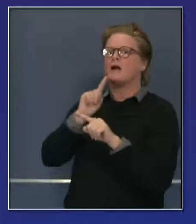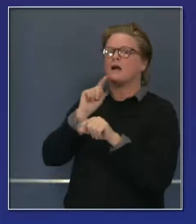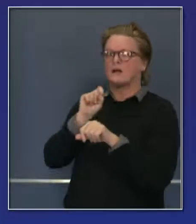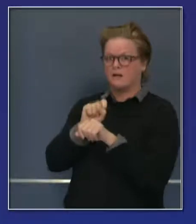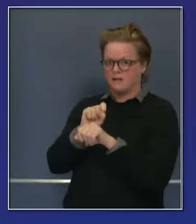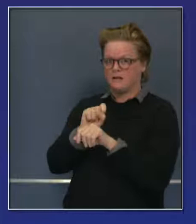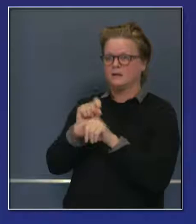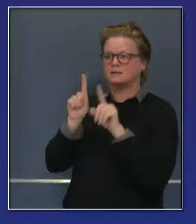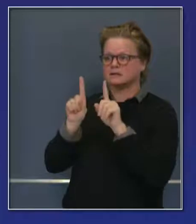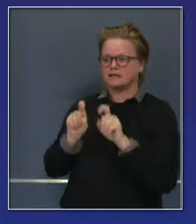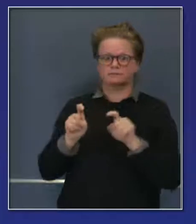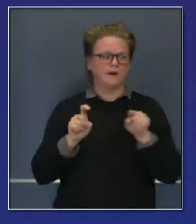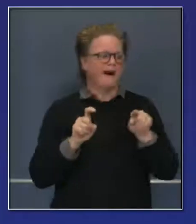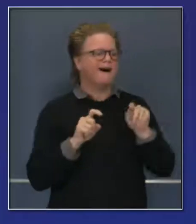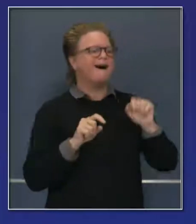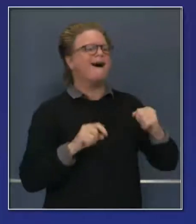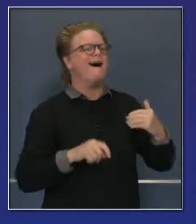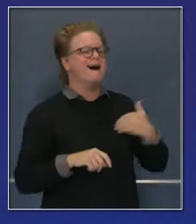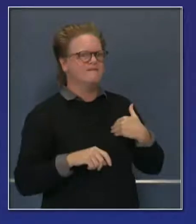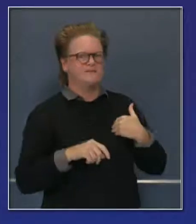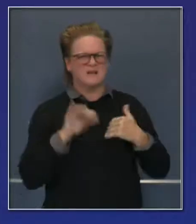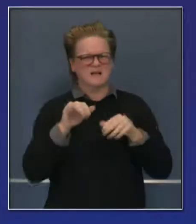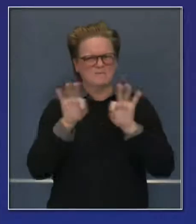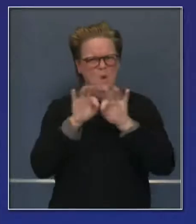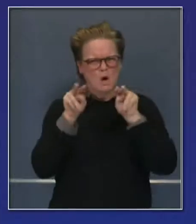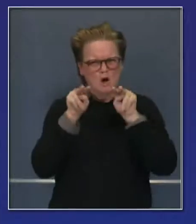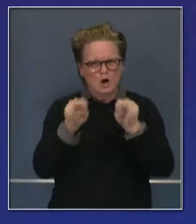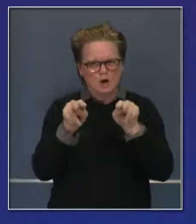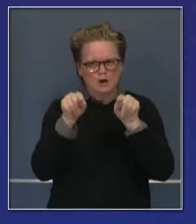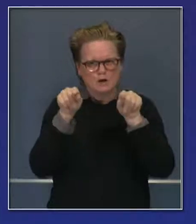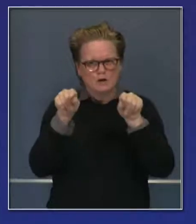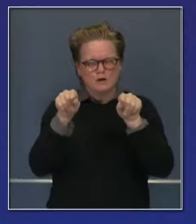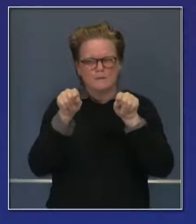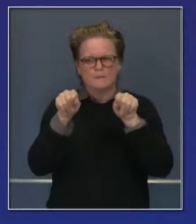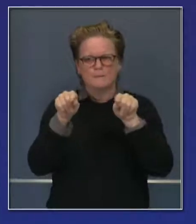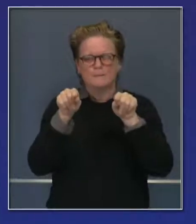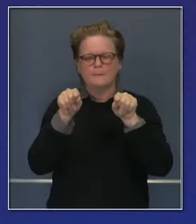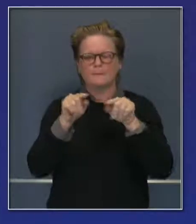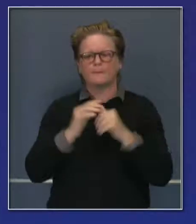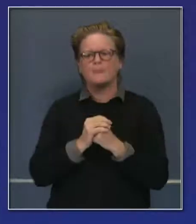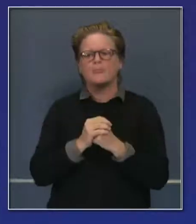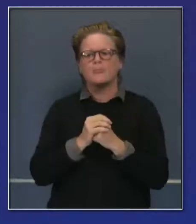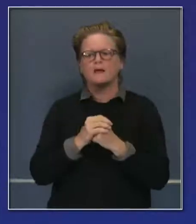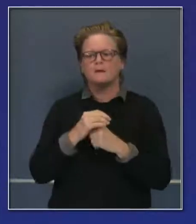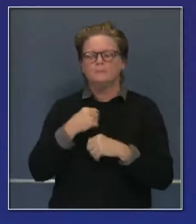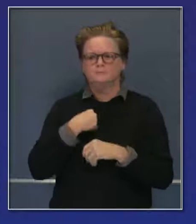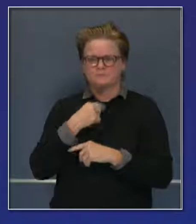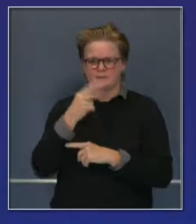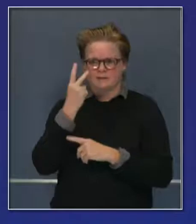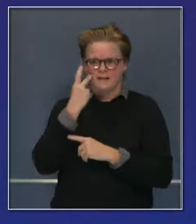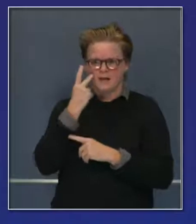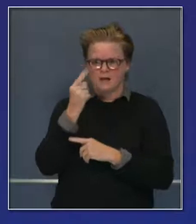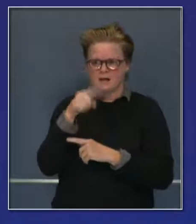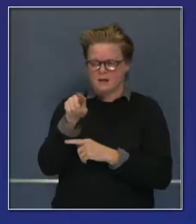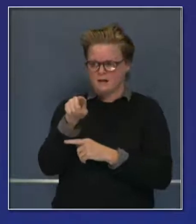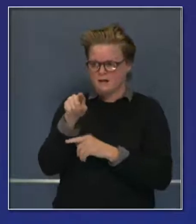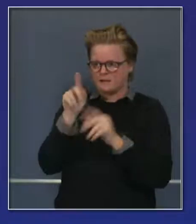cases, number of what we saw surveillance cases as relates to what's happening in communities large and small all up and down the